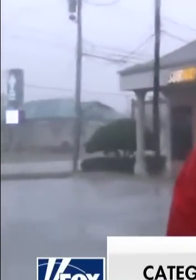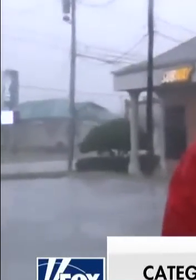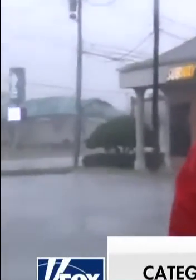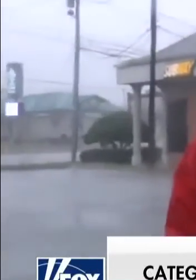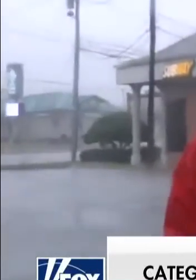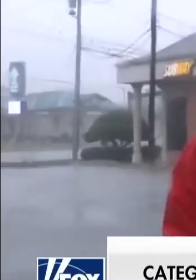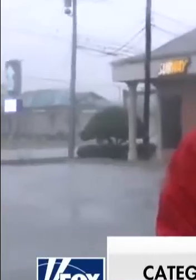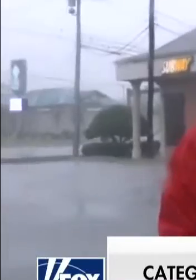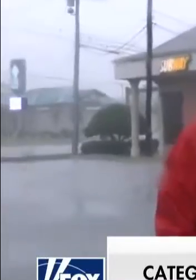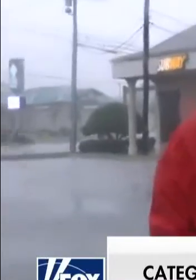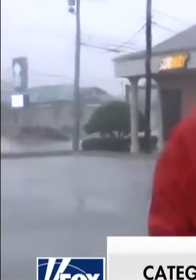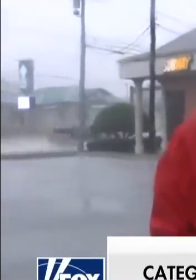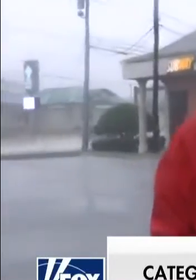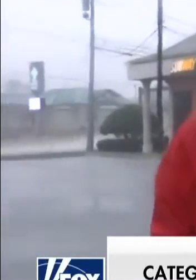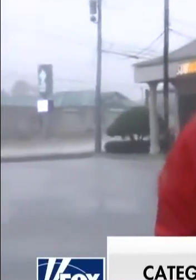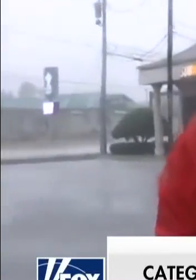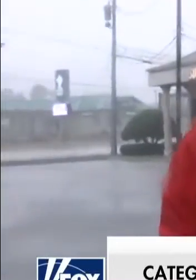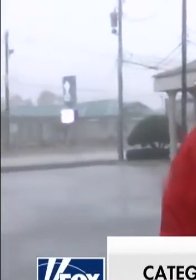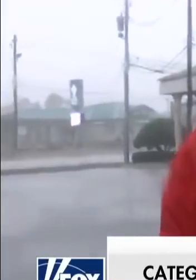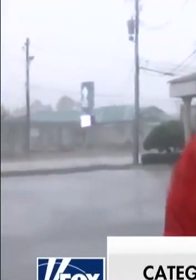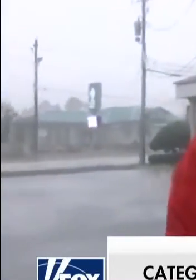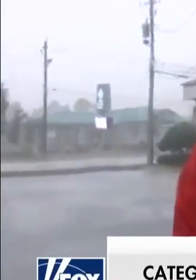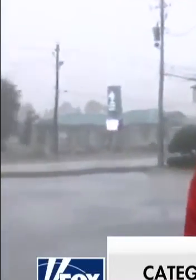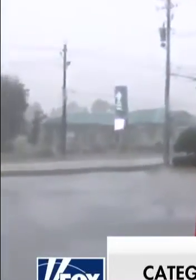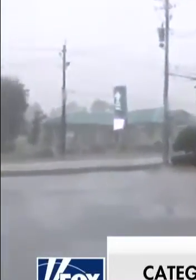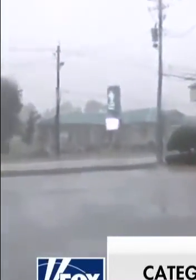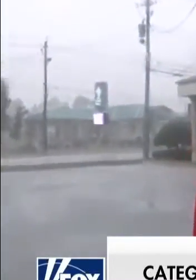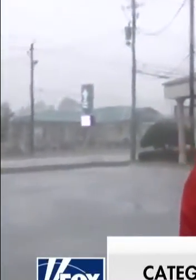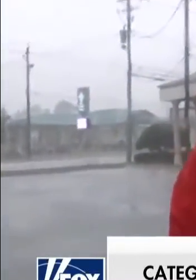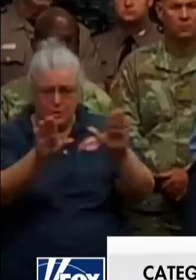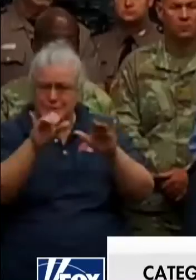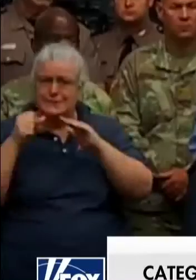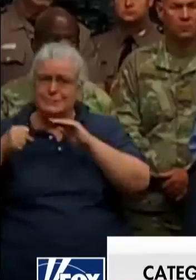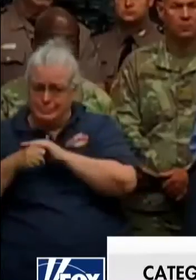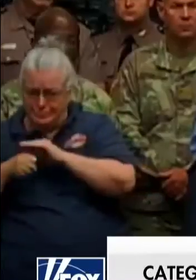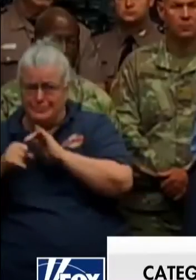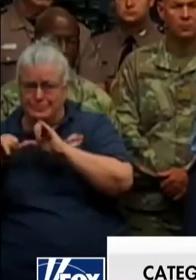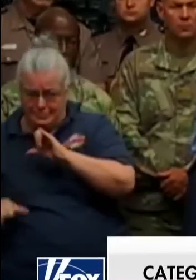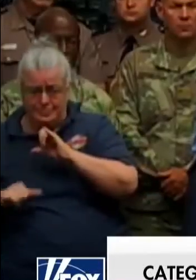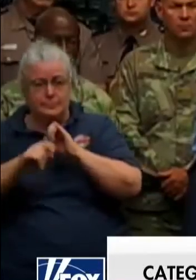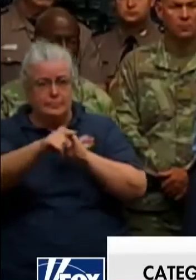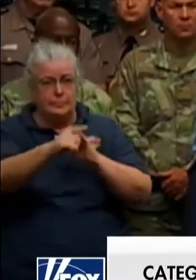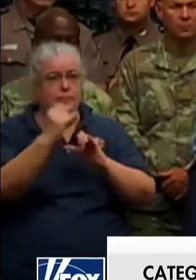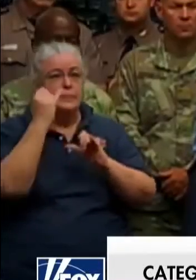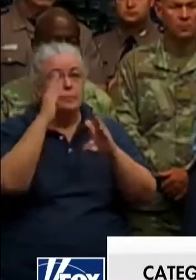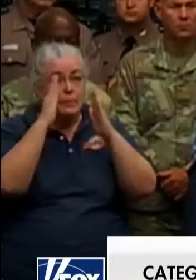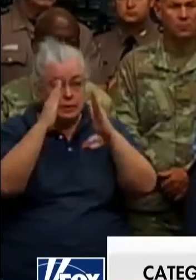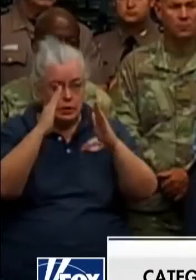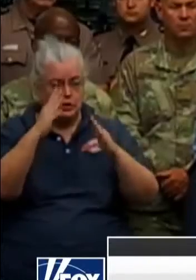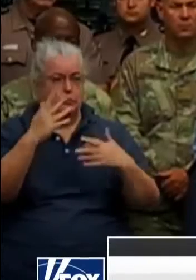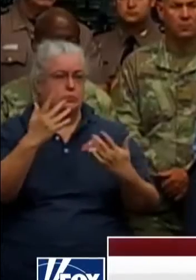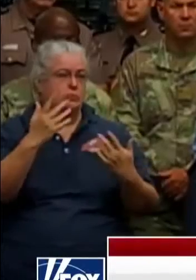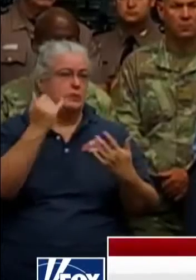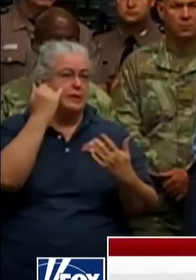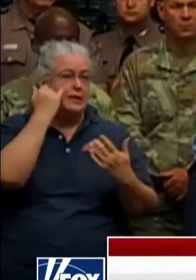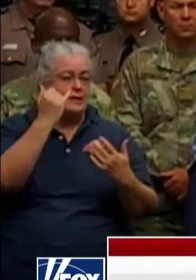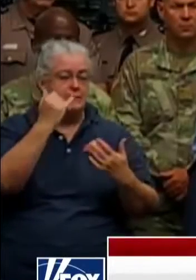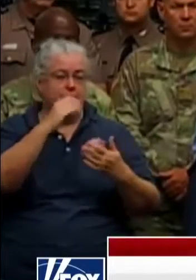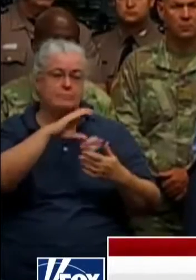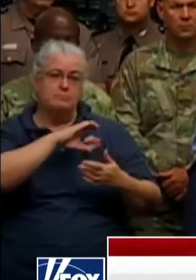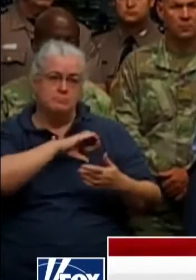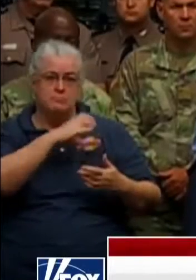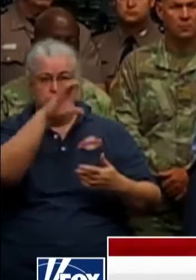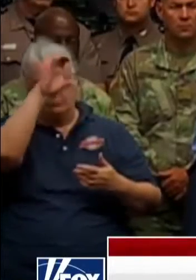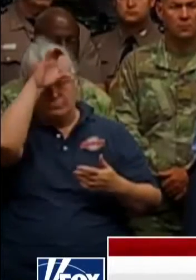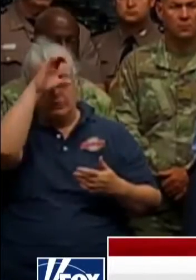what Governor Scott had to say about that this morning. If you're an inland county, you may have one last chance to